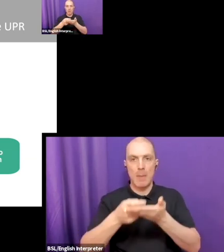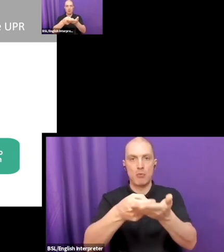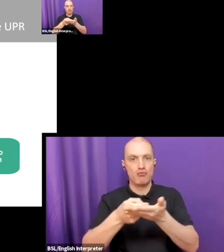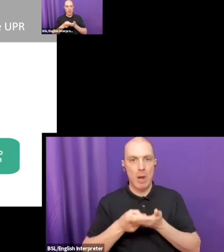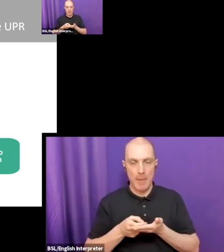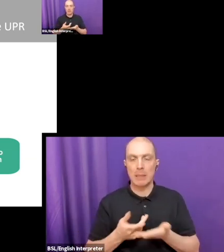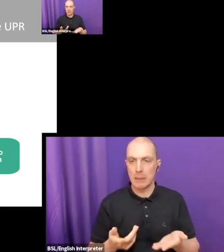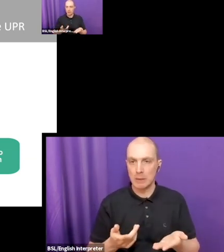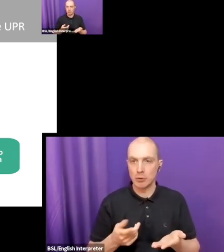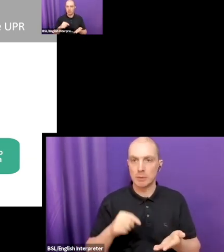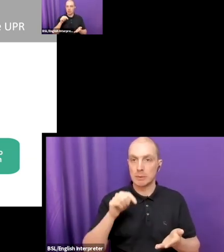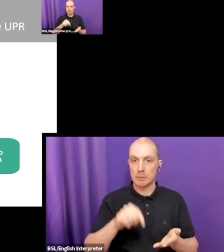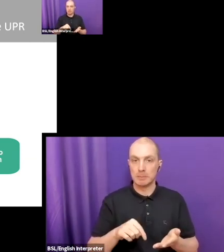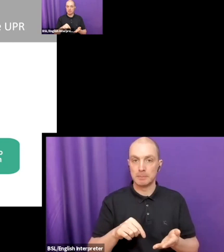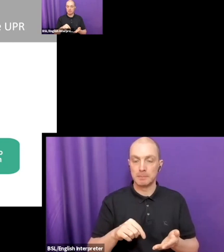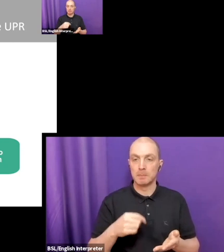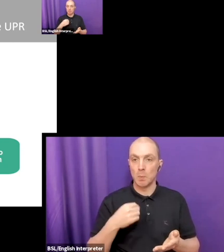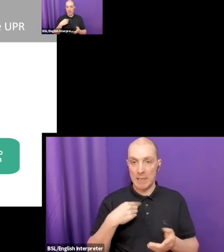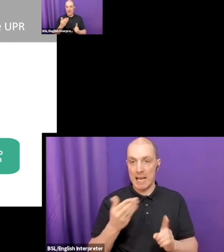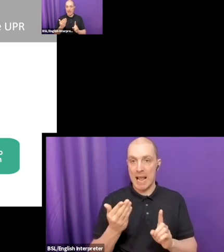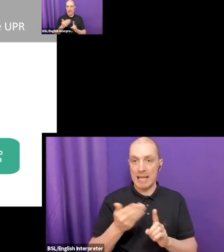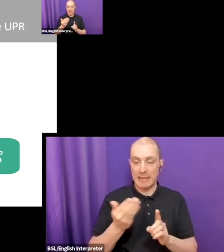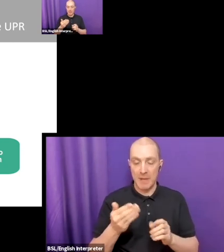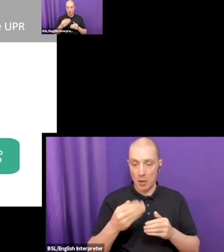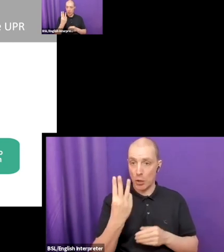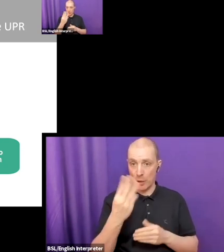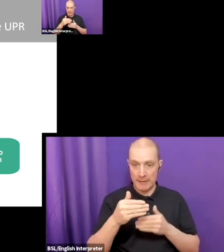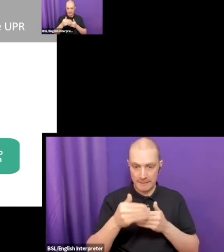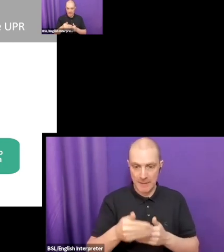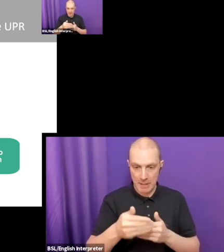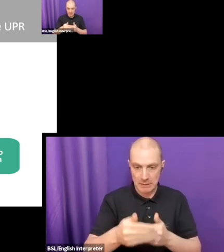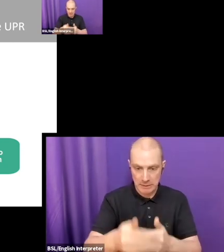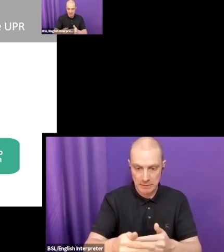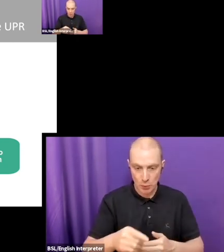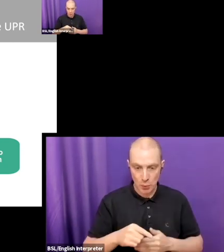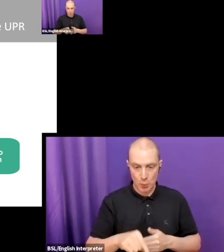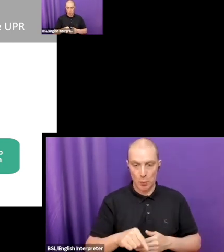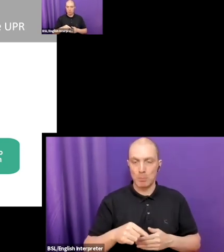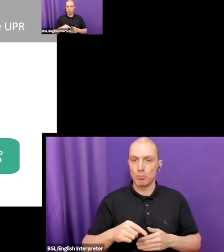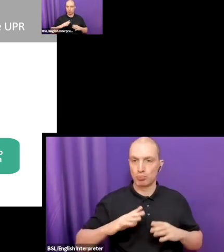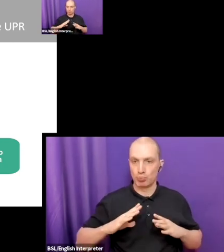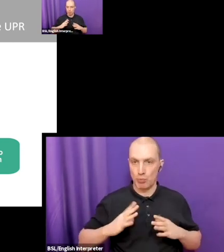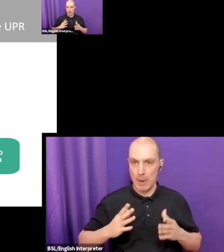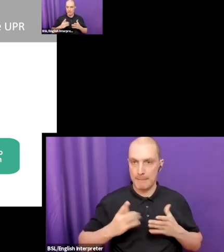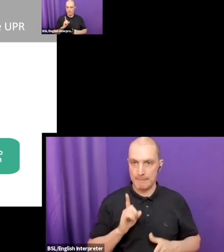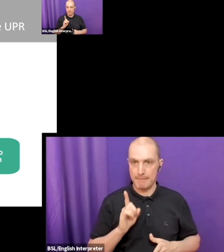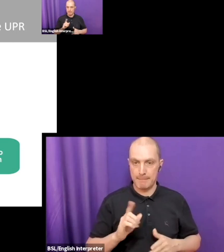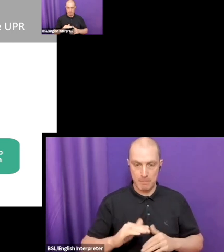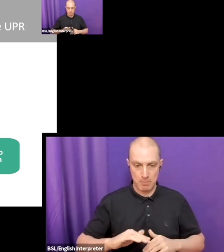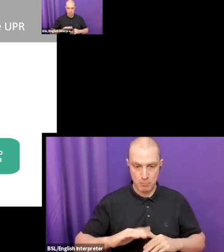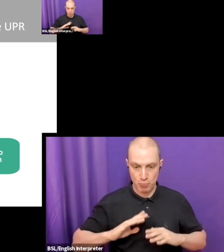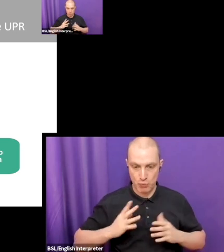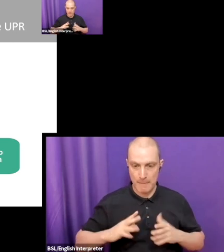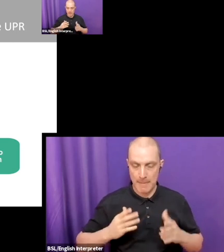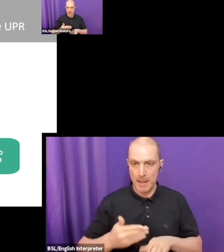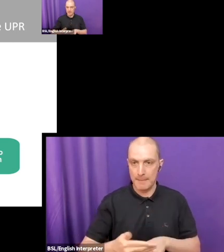have identified 3 phases: a preparation phase in advance of the review,